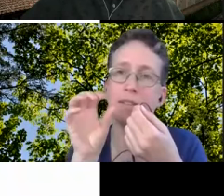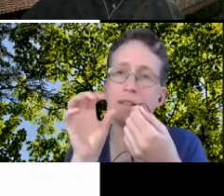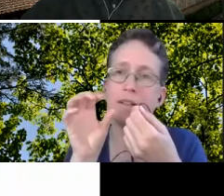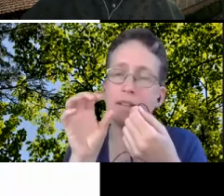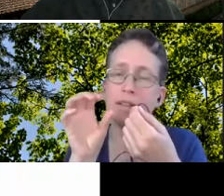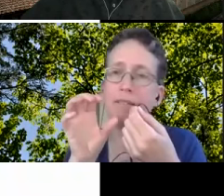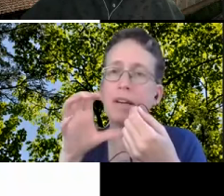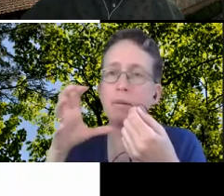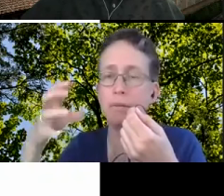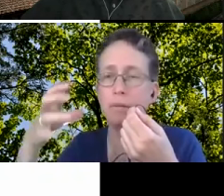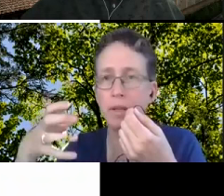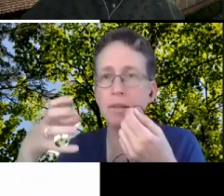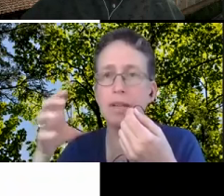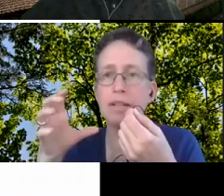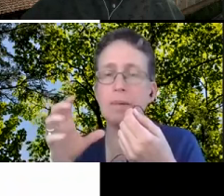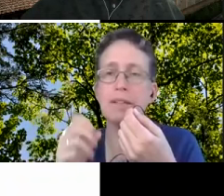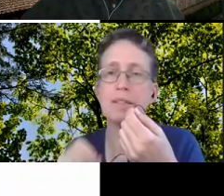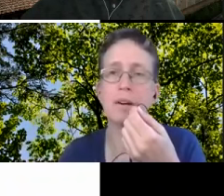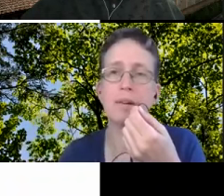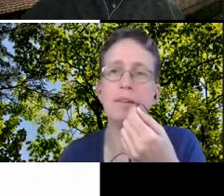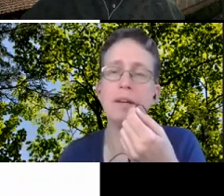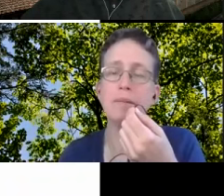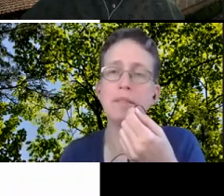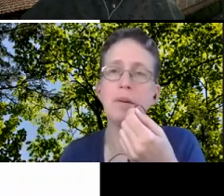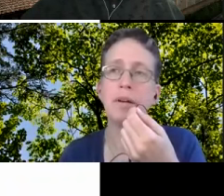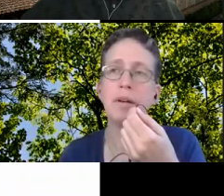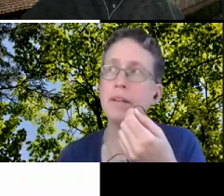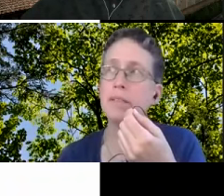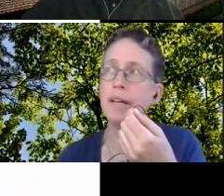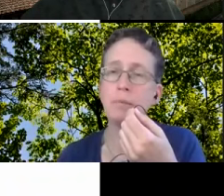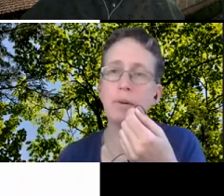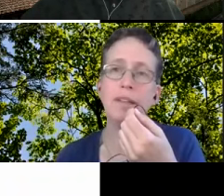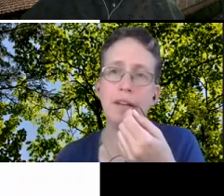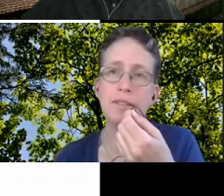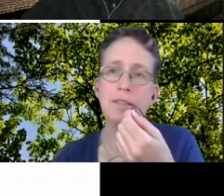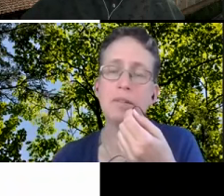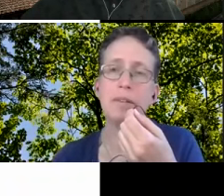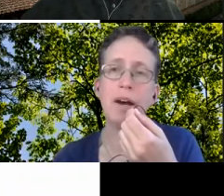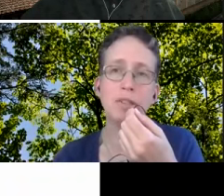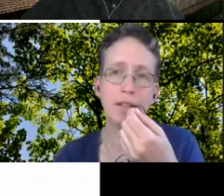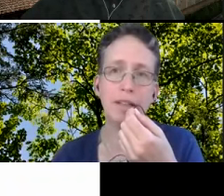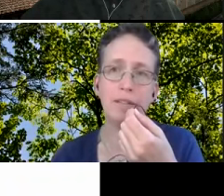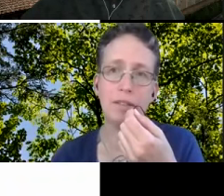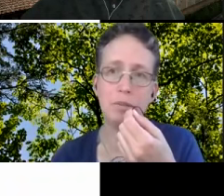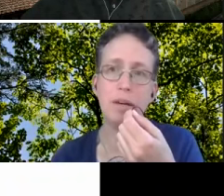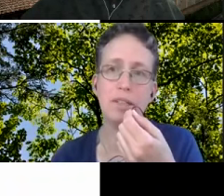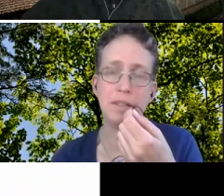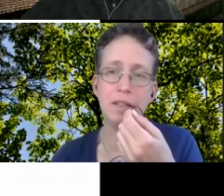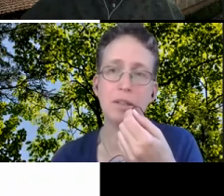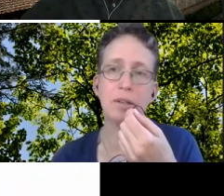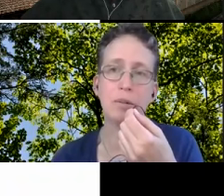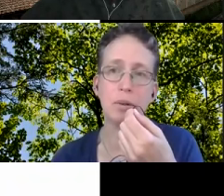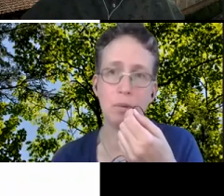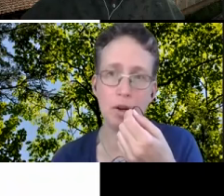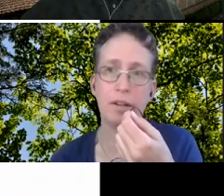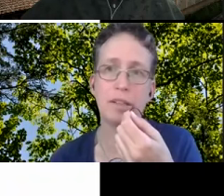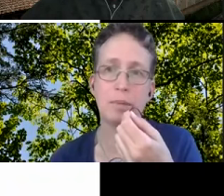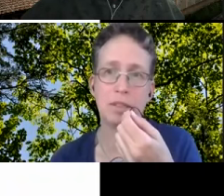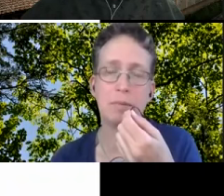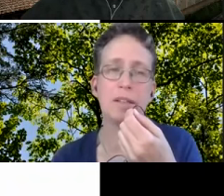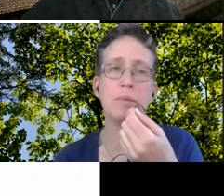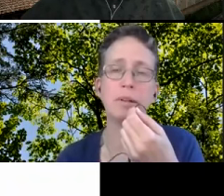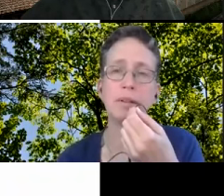high-rise living with green space around them. So that's one thing, is to sort of not try to think of it too much as an either or